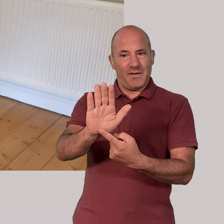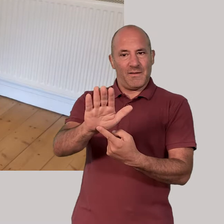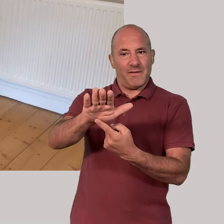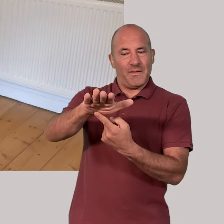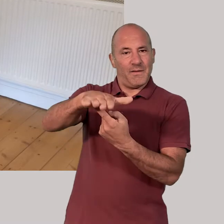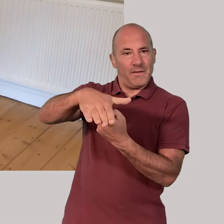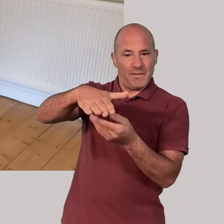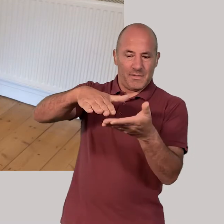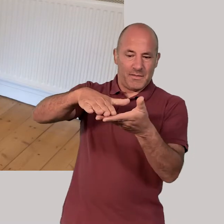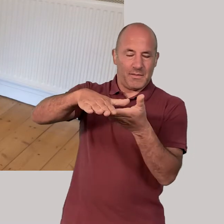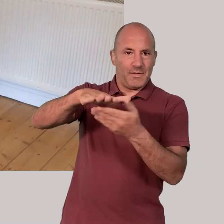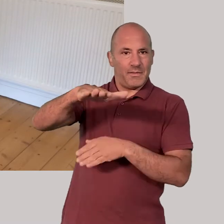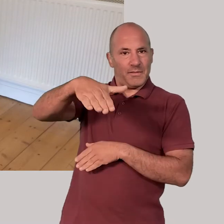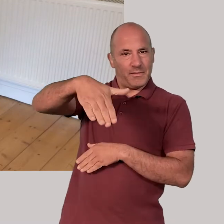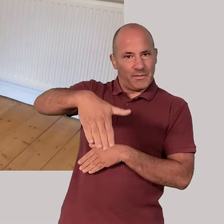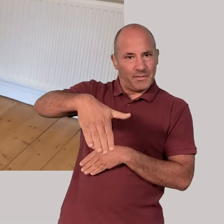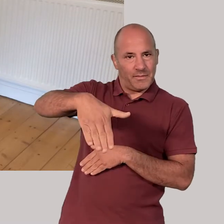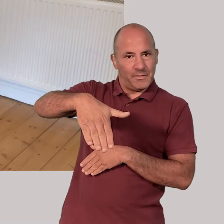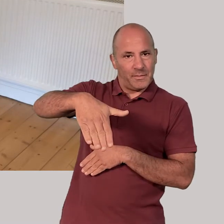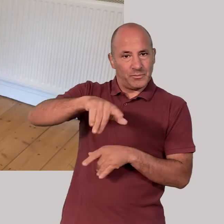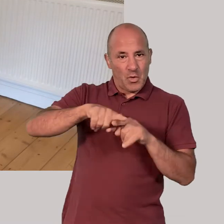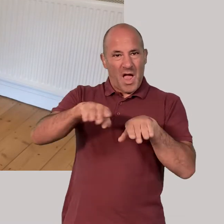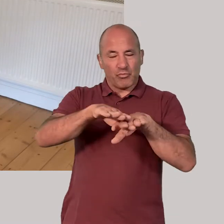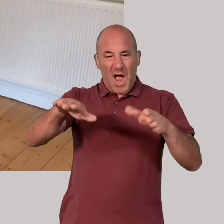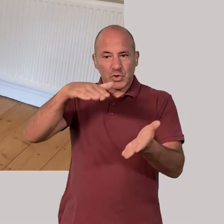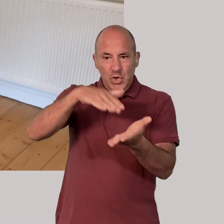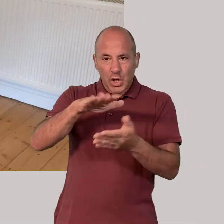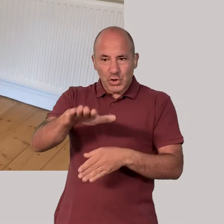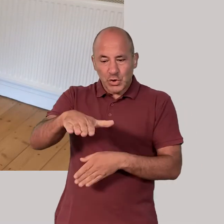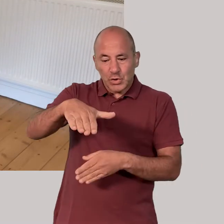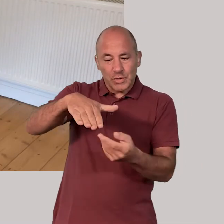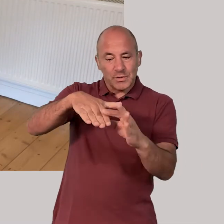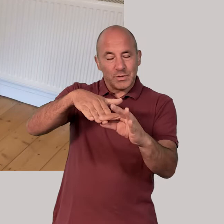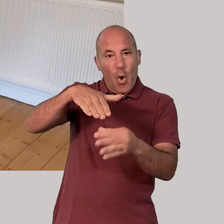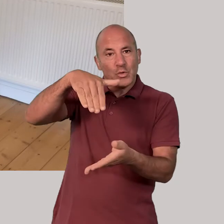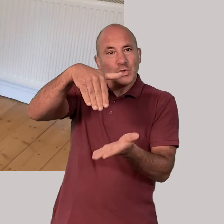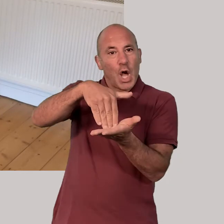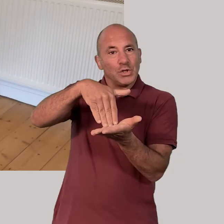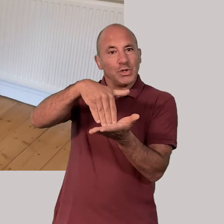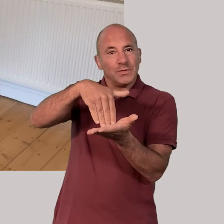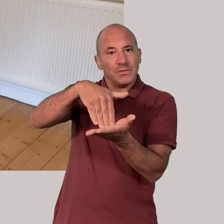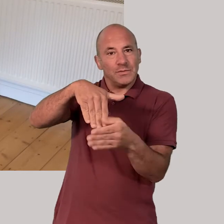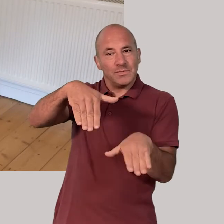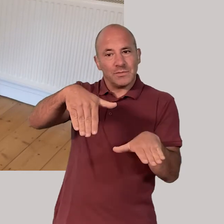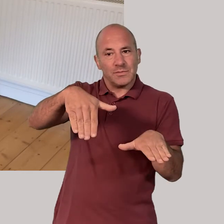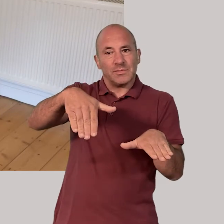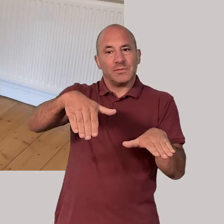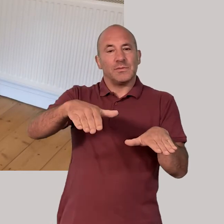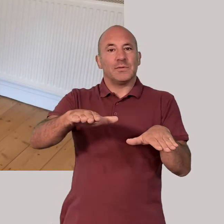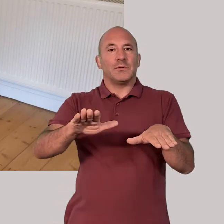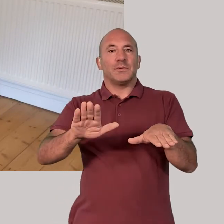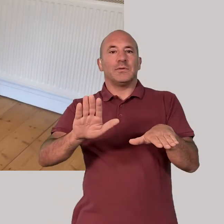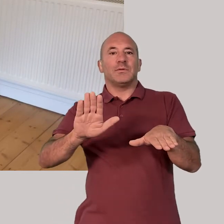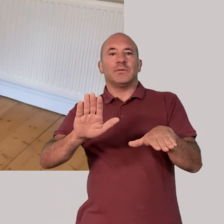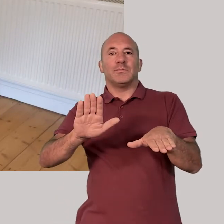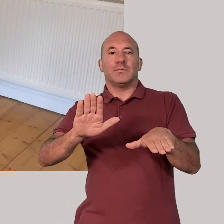And then put the ball of the foot down. Just see if you can touch it on the ground and your toes. And then